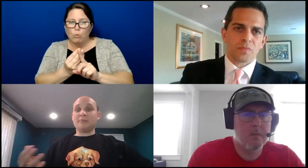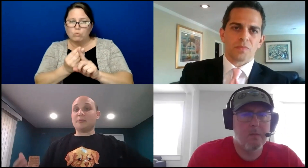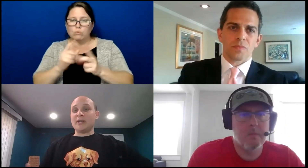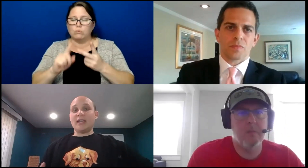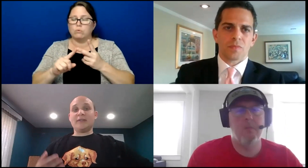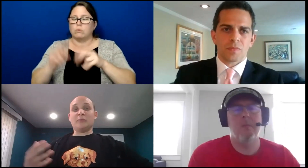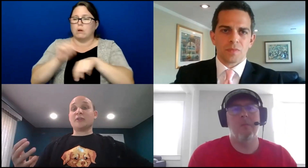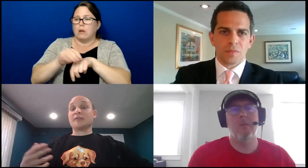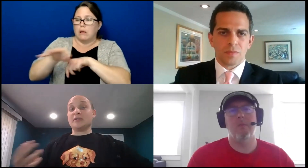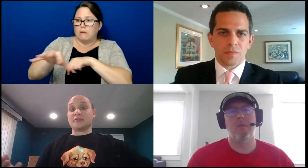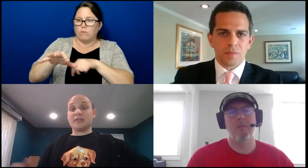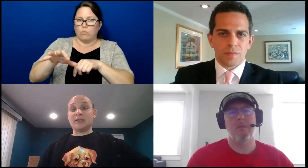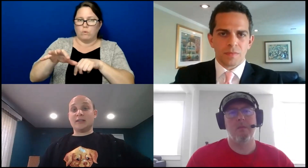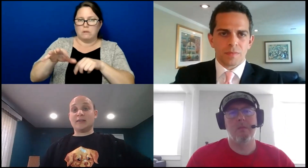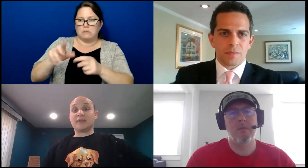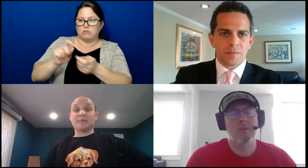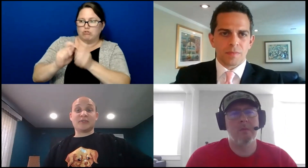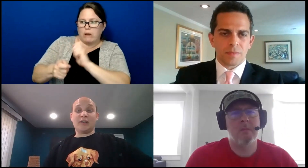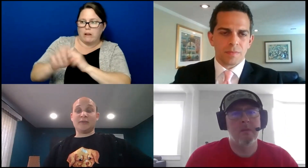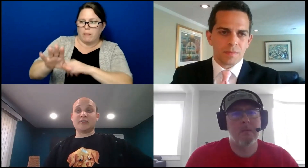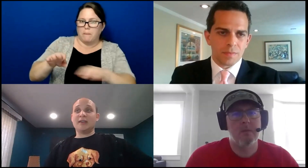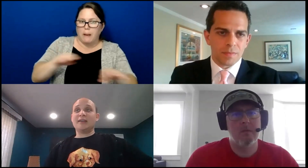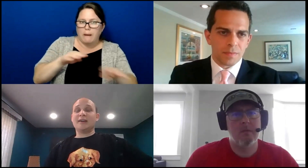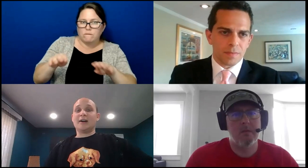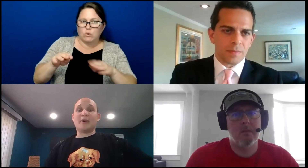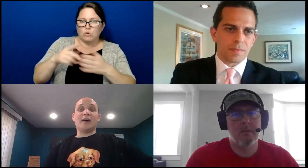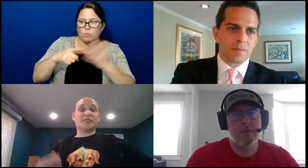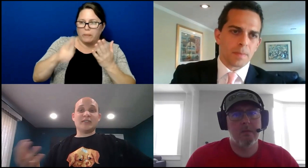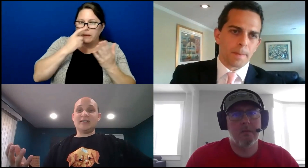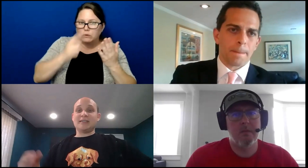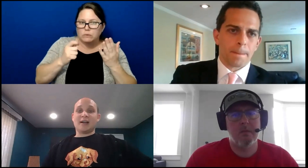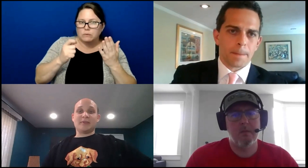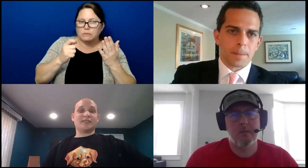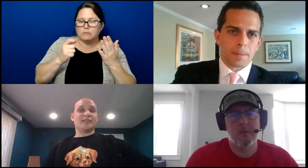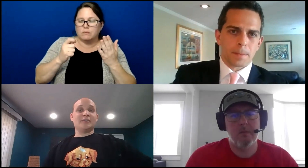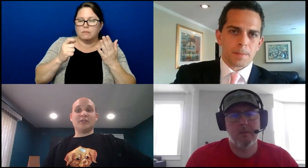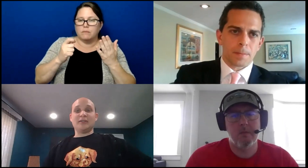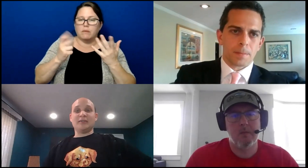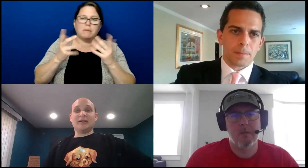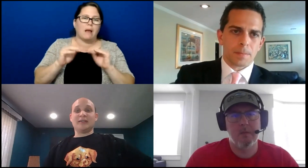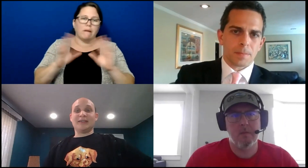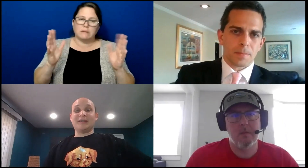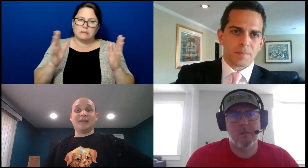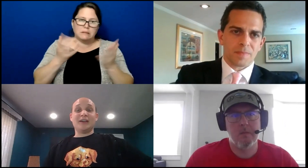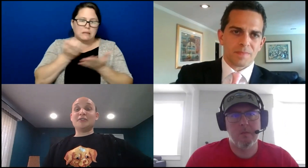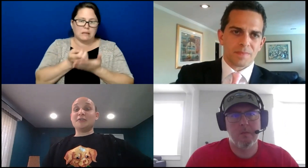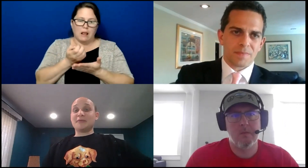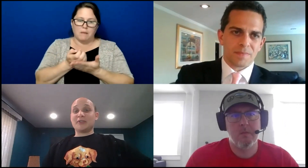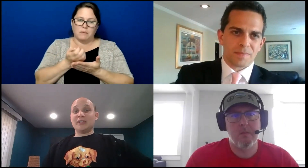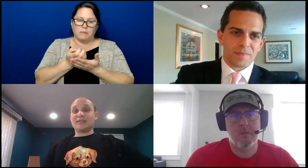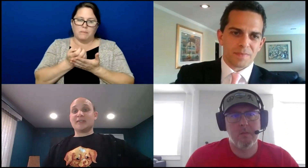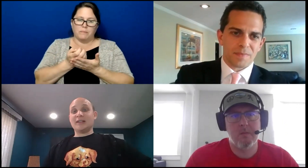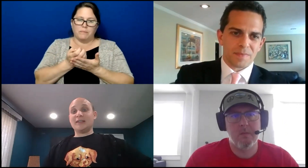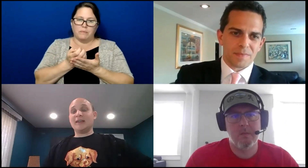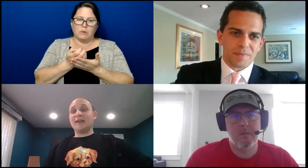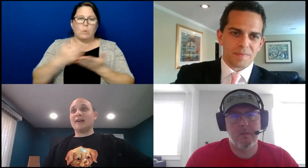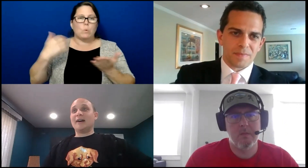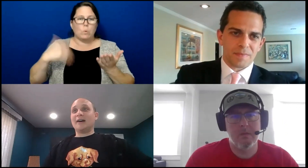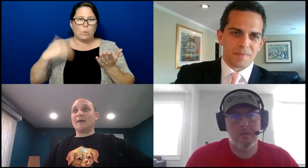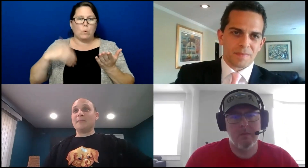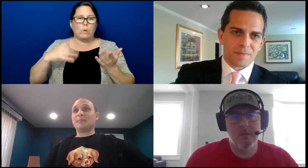the way people behave and what they're interested in themselves. Obviously, economics is going to be a useful thing to